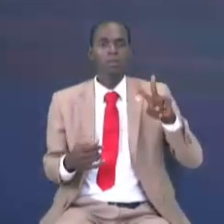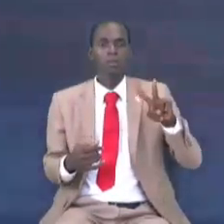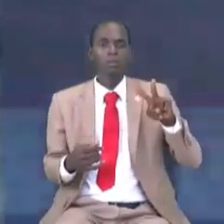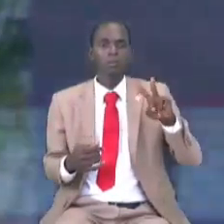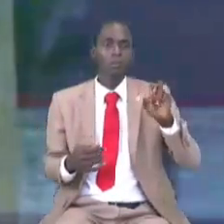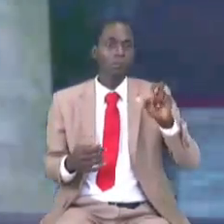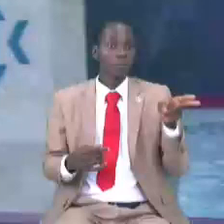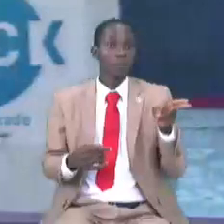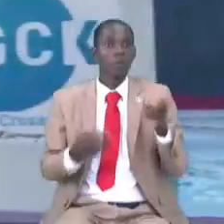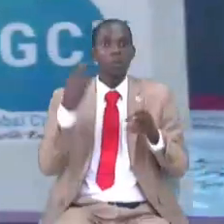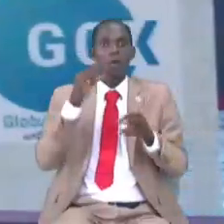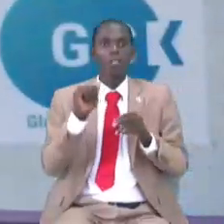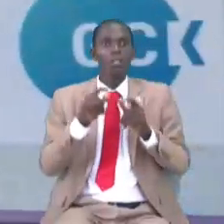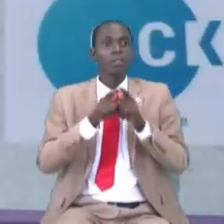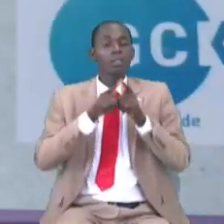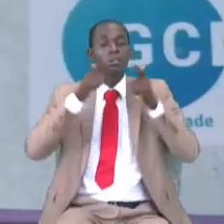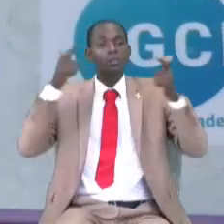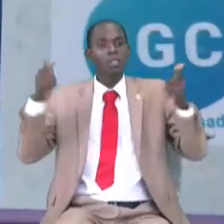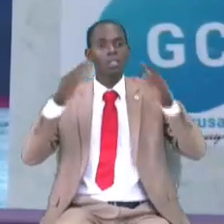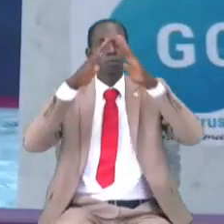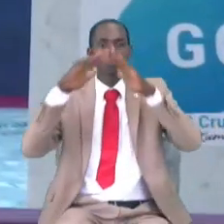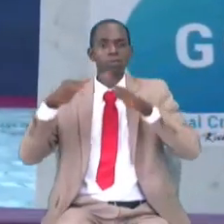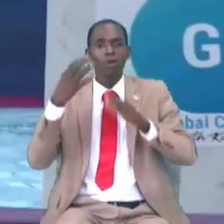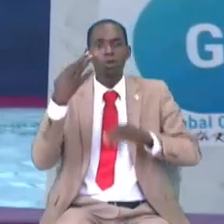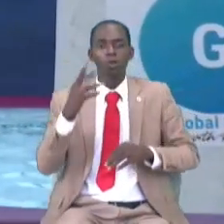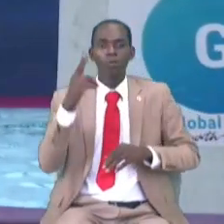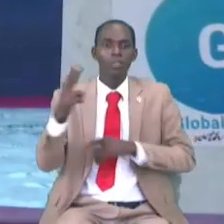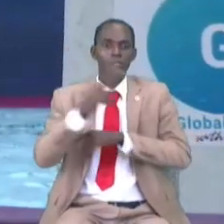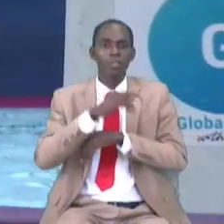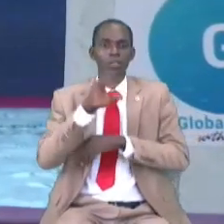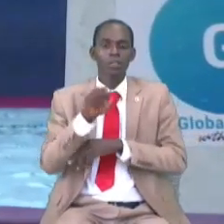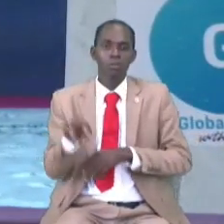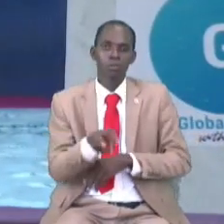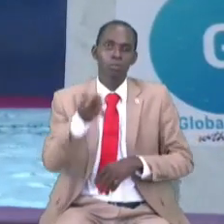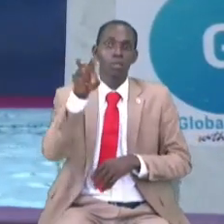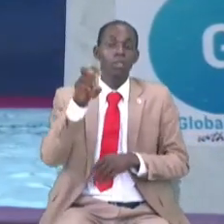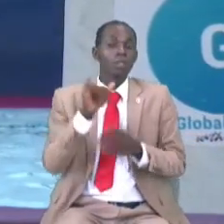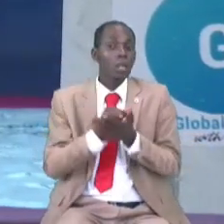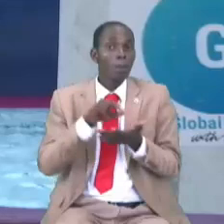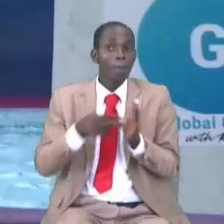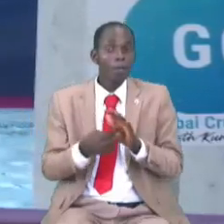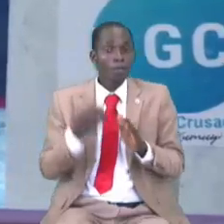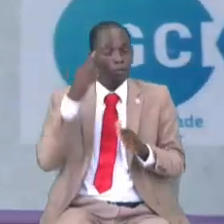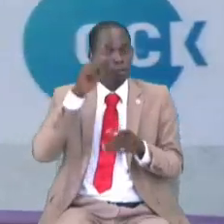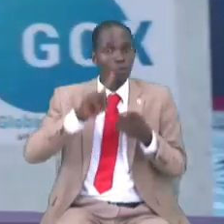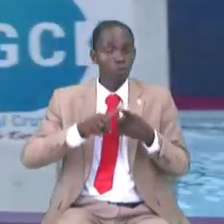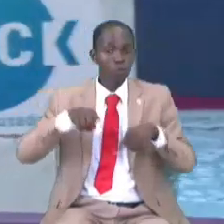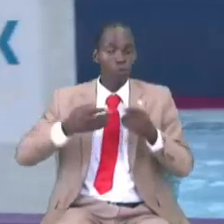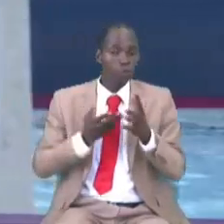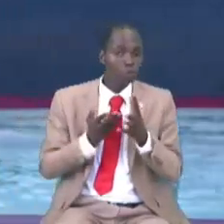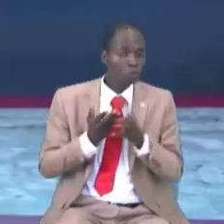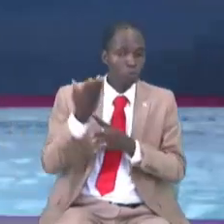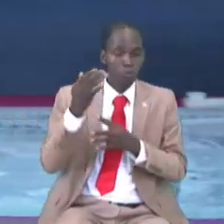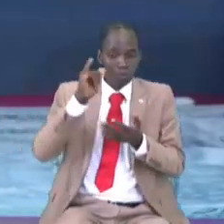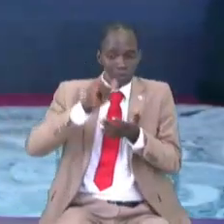journey. That he is to go through Nineveh and to make everybody hear the word of the Lord. He had to